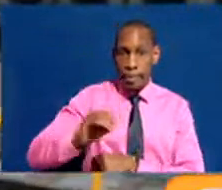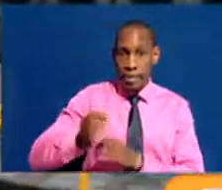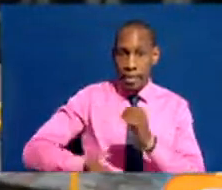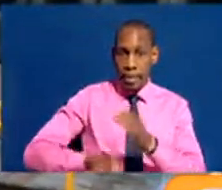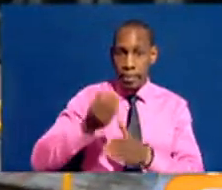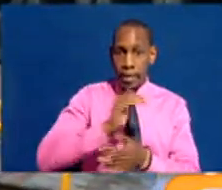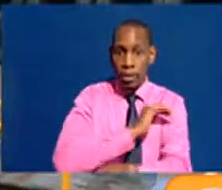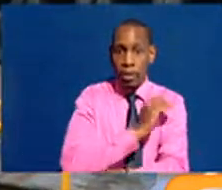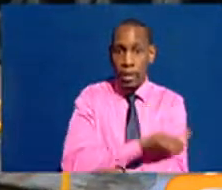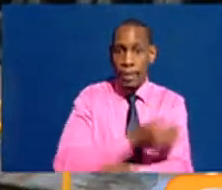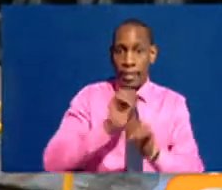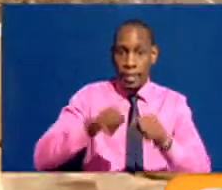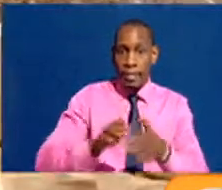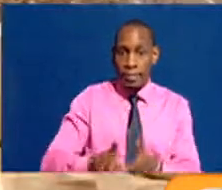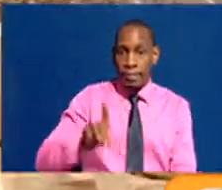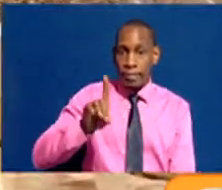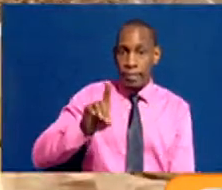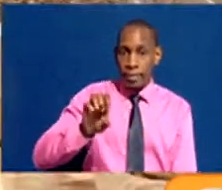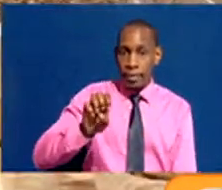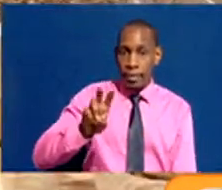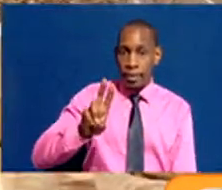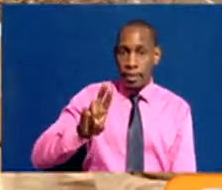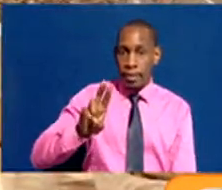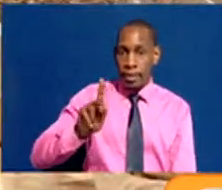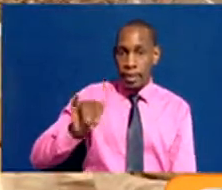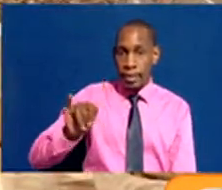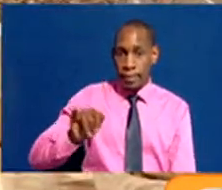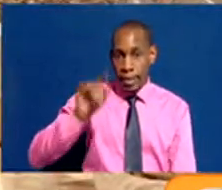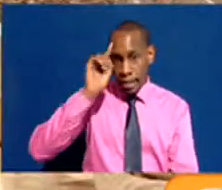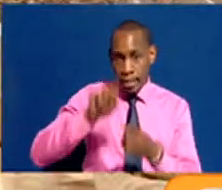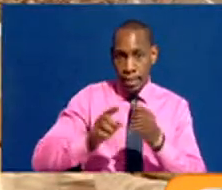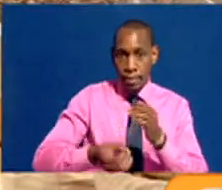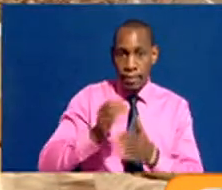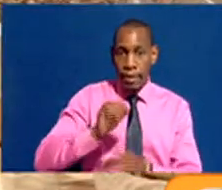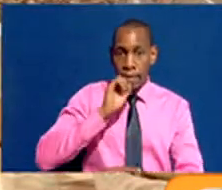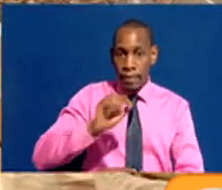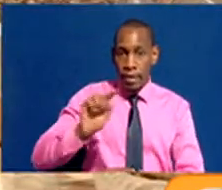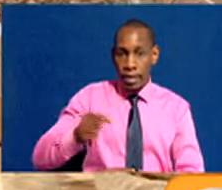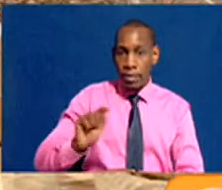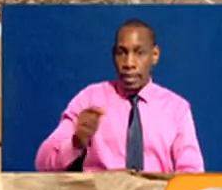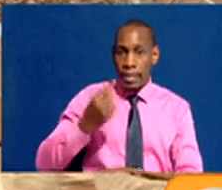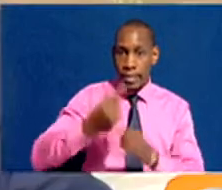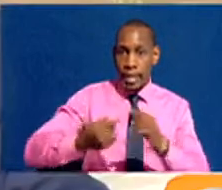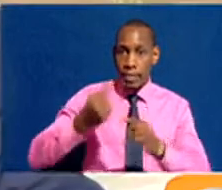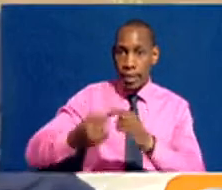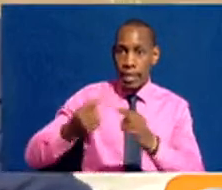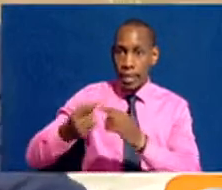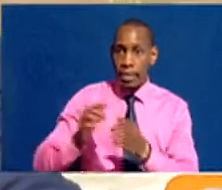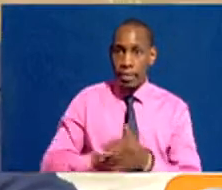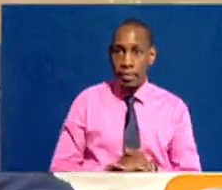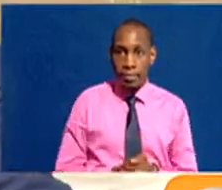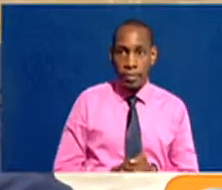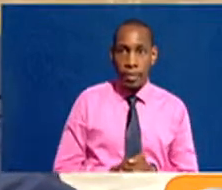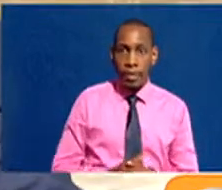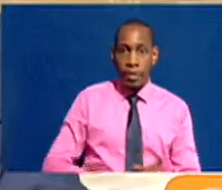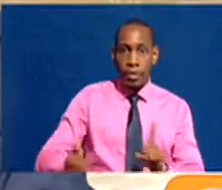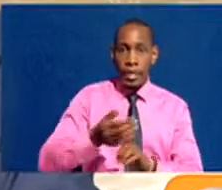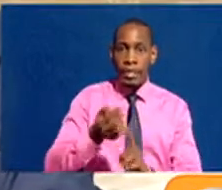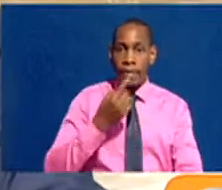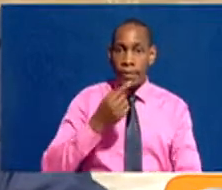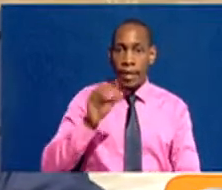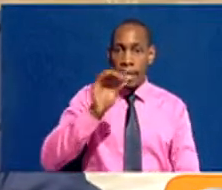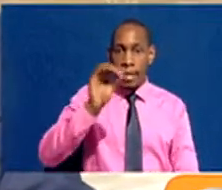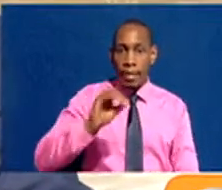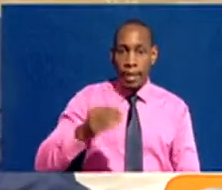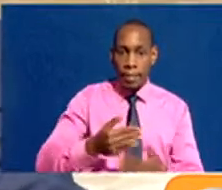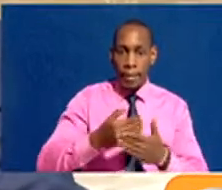production capacity, Devki targets production of 500,000 tons in a year. We will achieve 100% capacity by end of